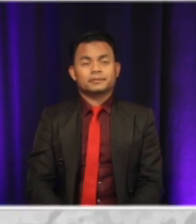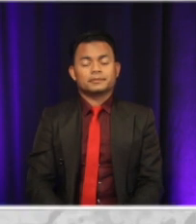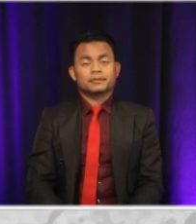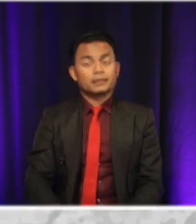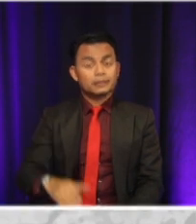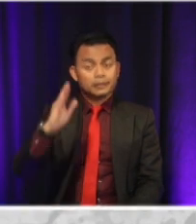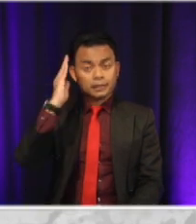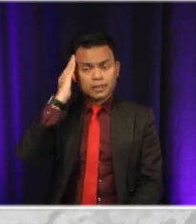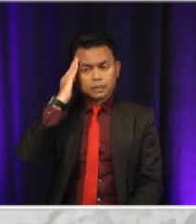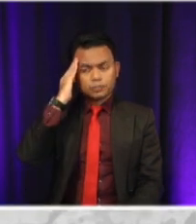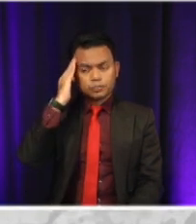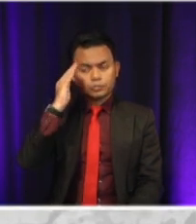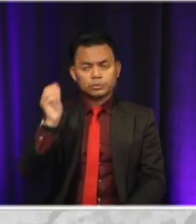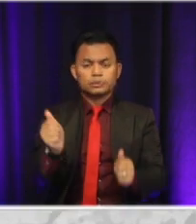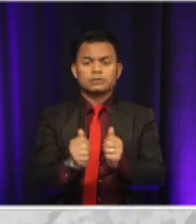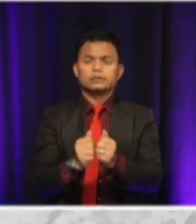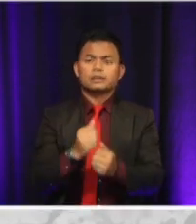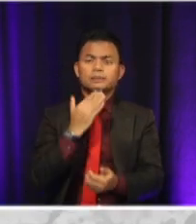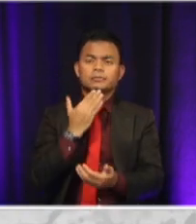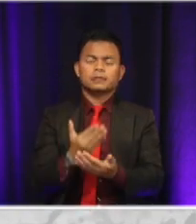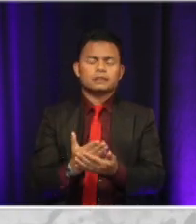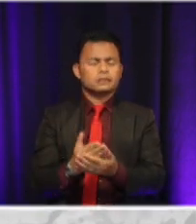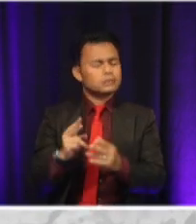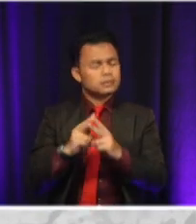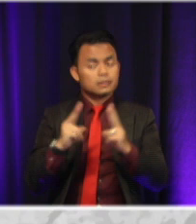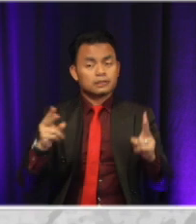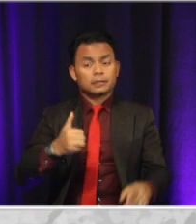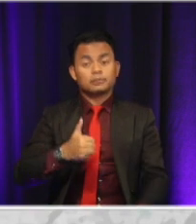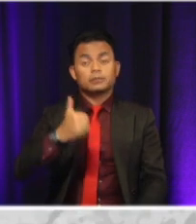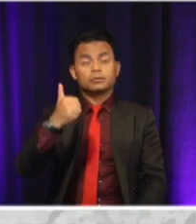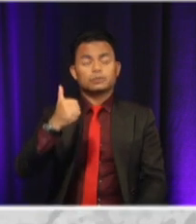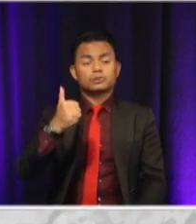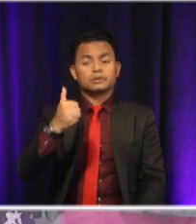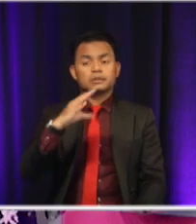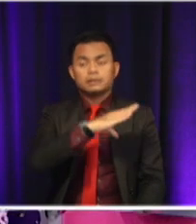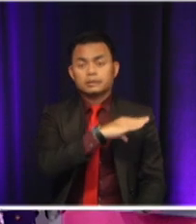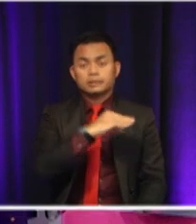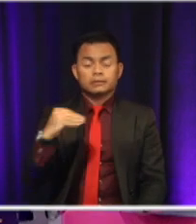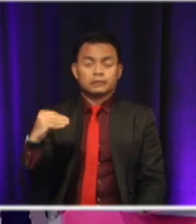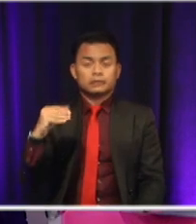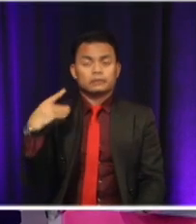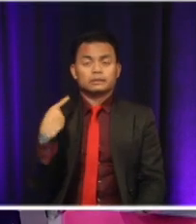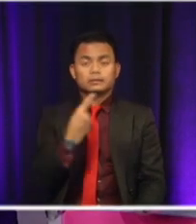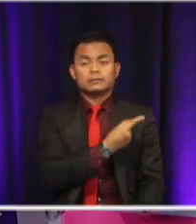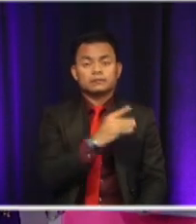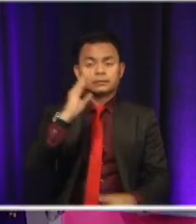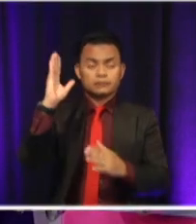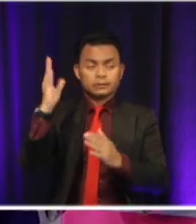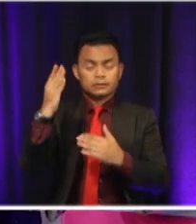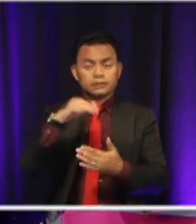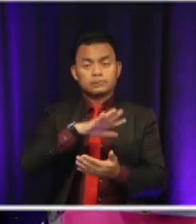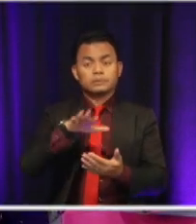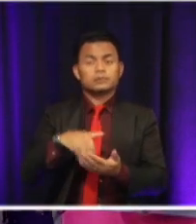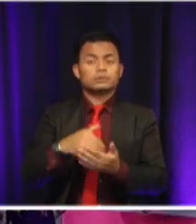is only AO1. And what we hope the candidates can do is to also